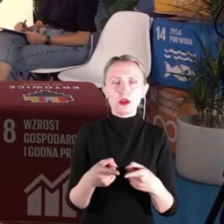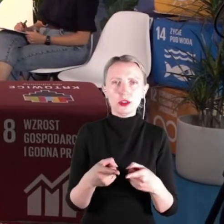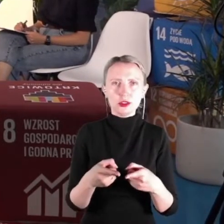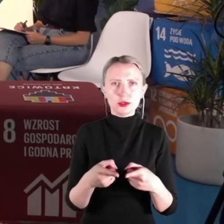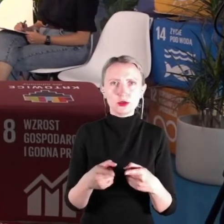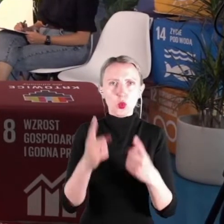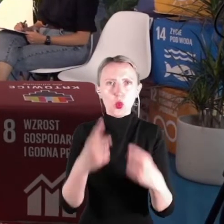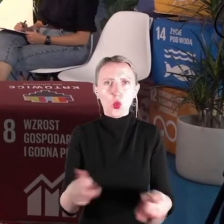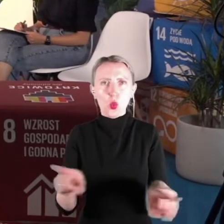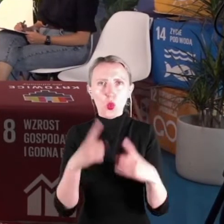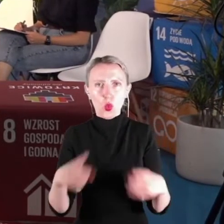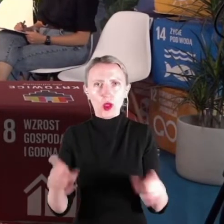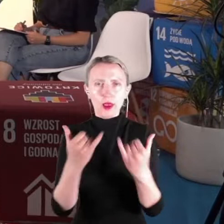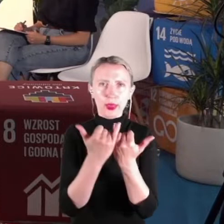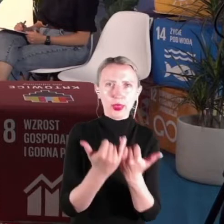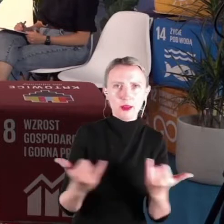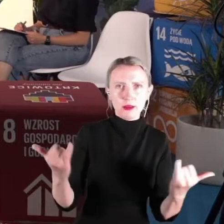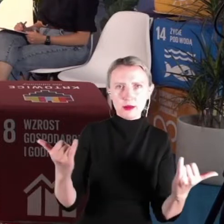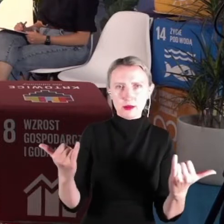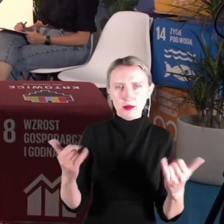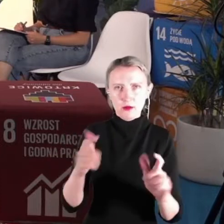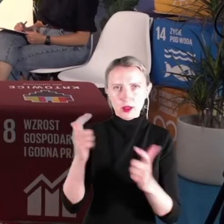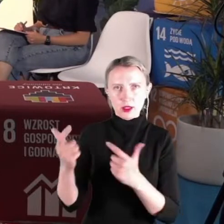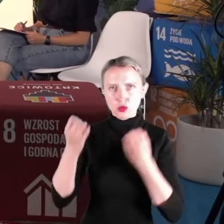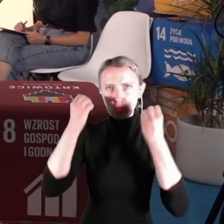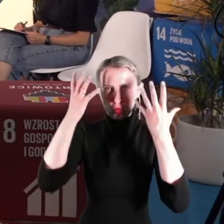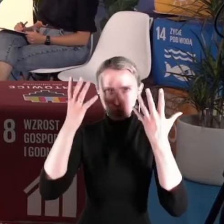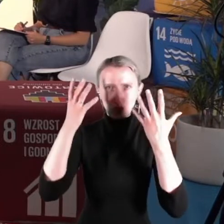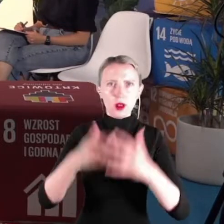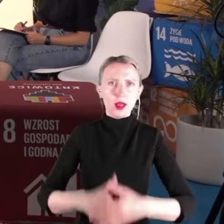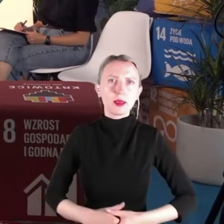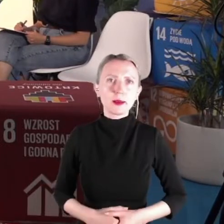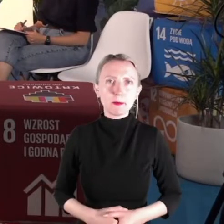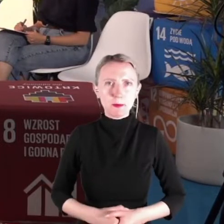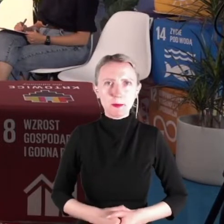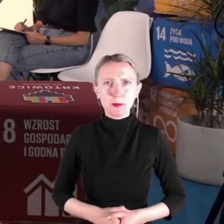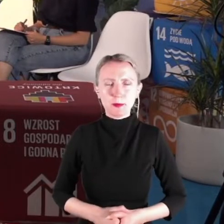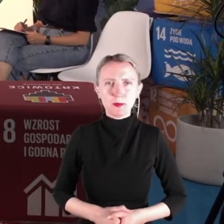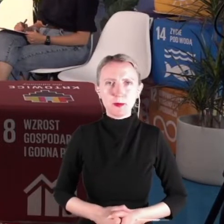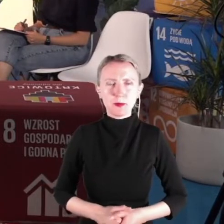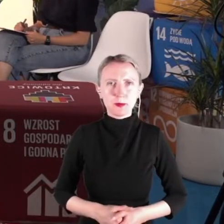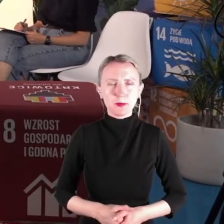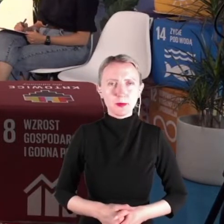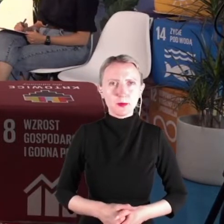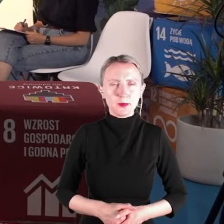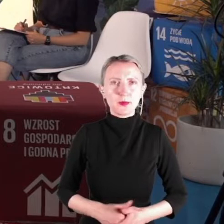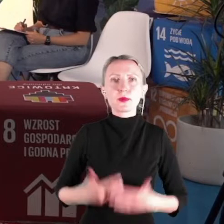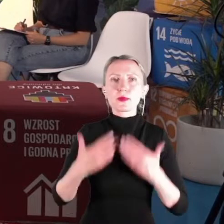collective action that builds trust, fosters appropriation, and creates a lasting impact in the